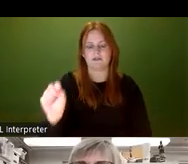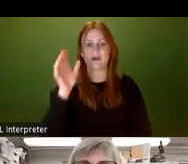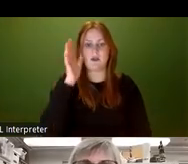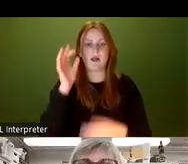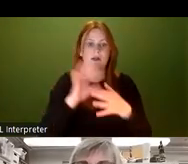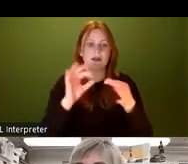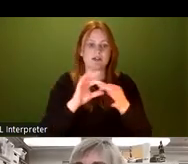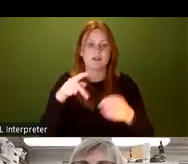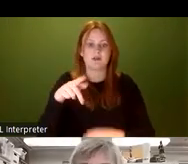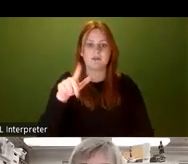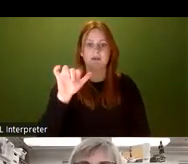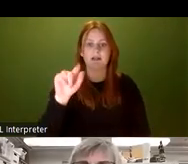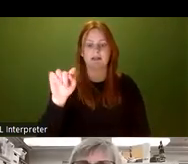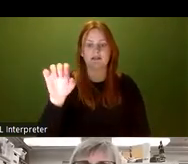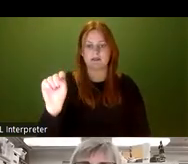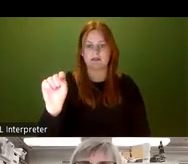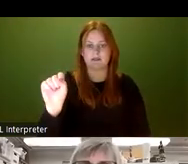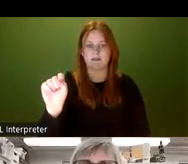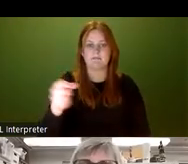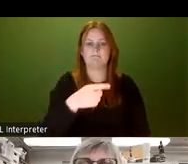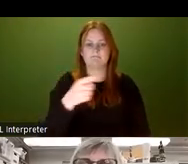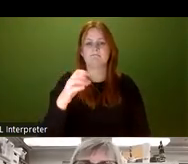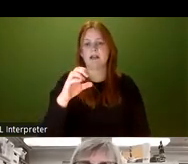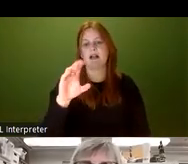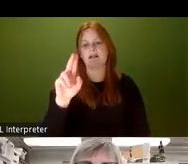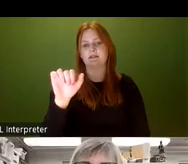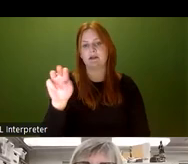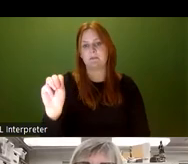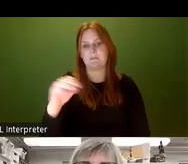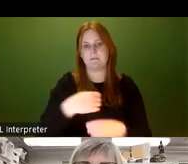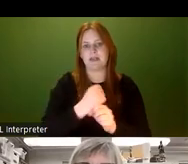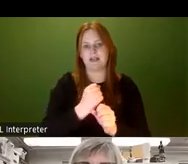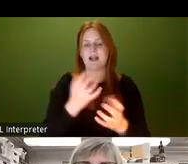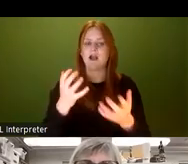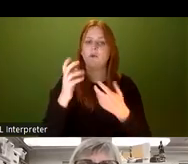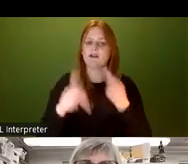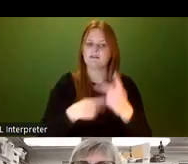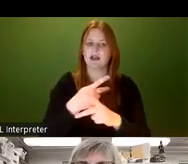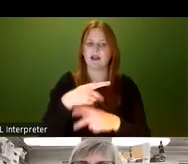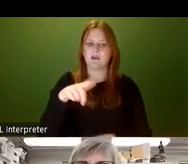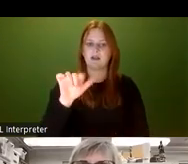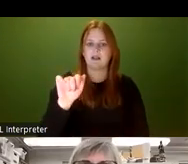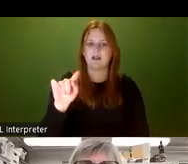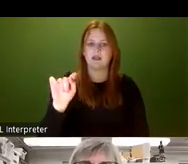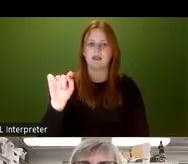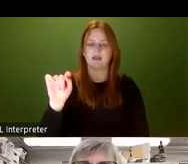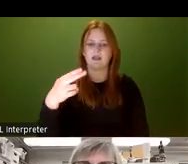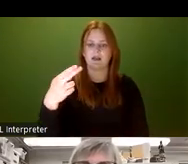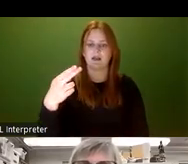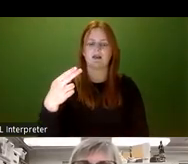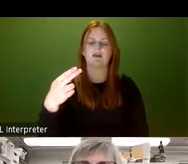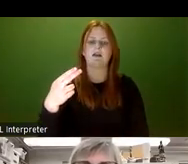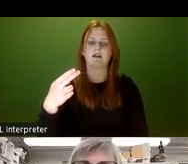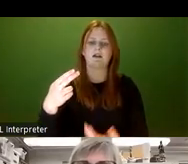plinths. Those are custom made. I wanted a certain type of plinth, almost maybe